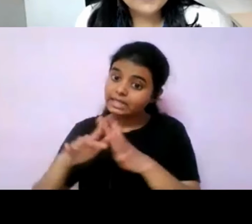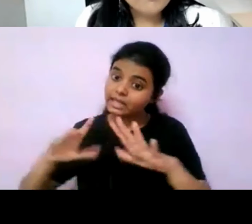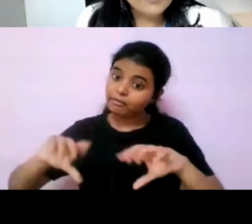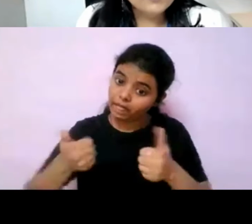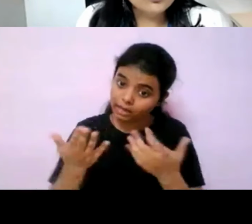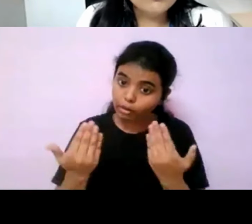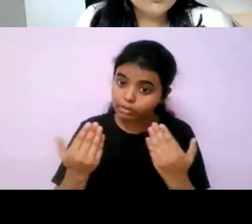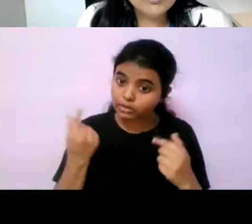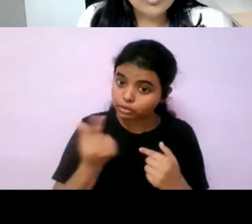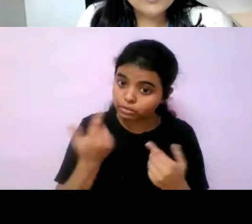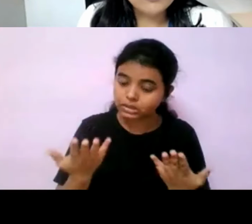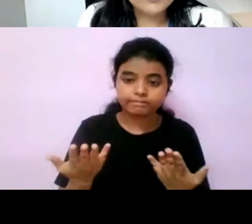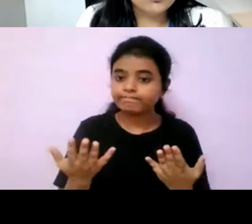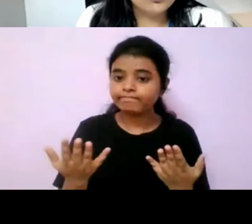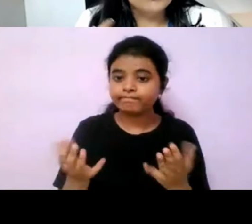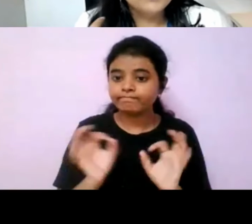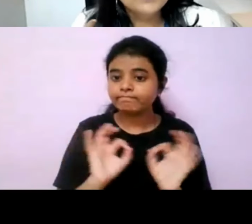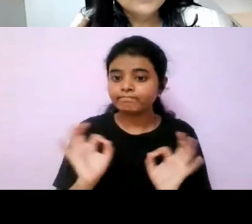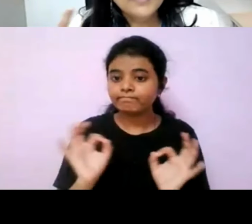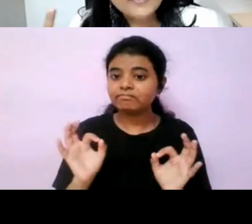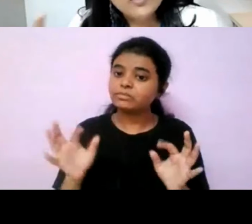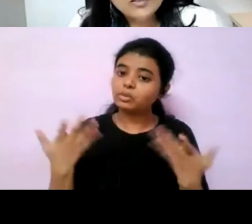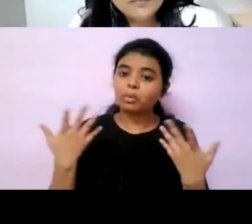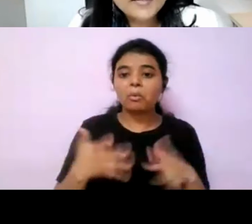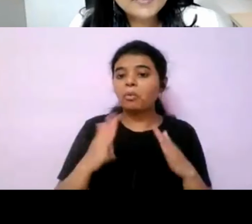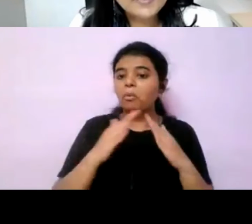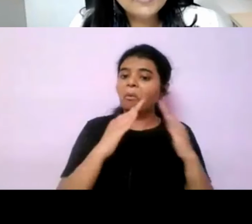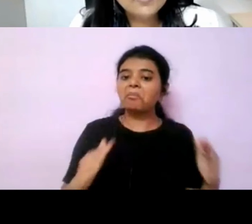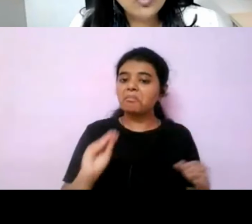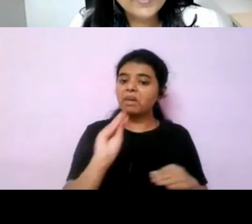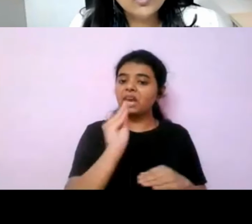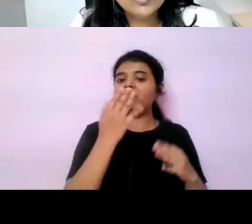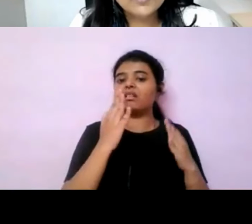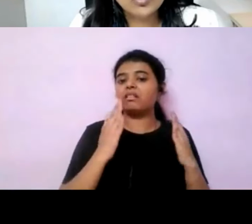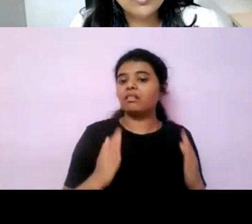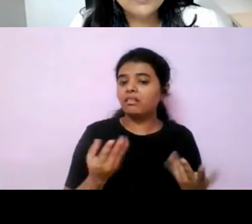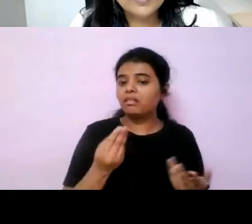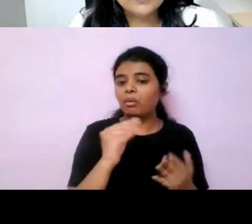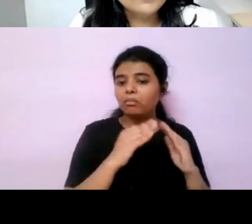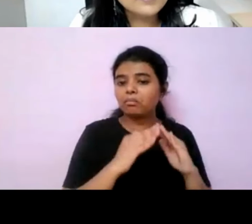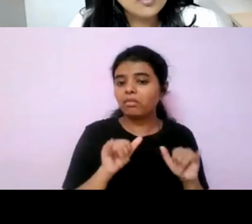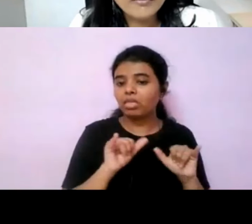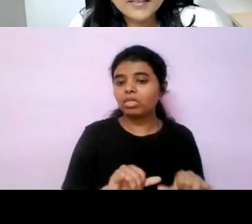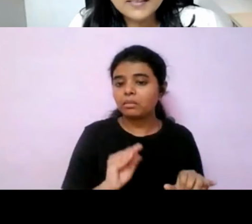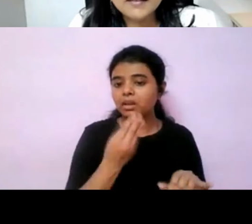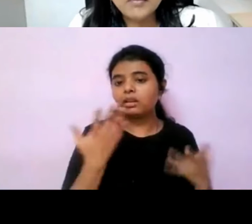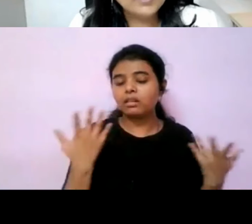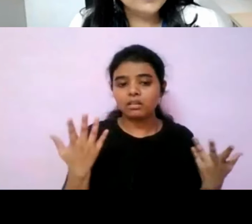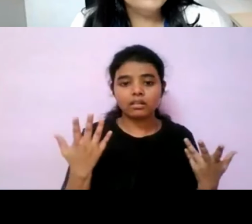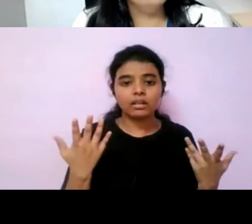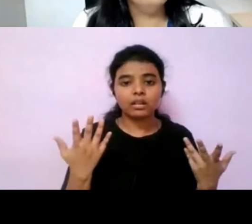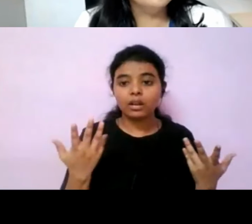be confined to the four walls of their home and not be seen going out at all, instead of facing bodily humiliation